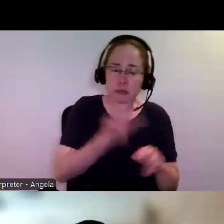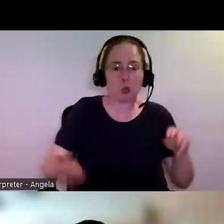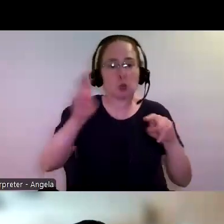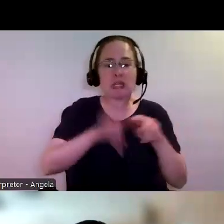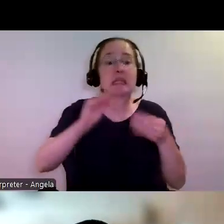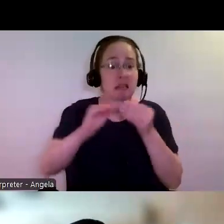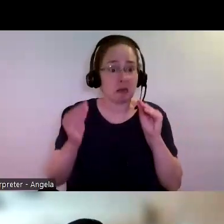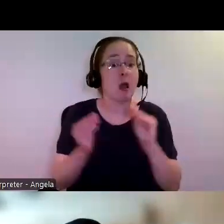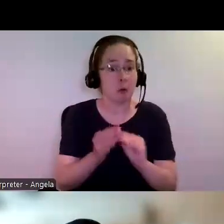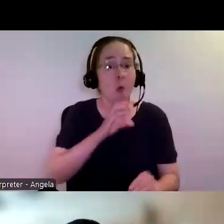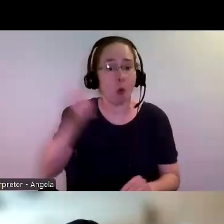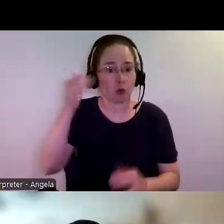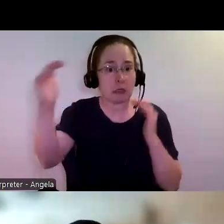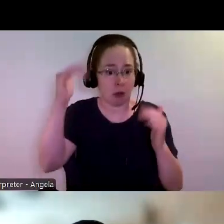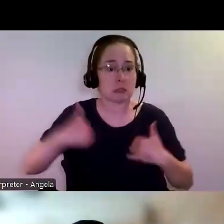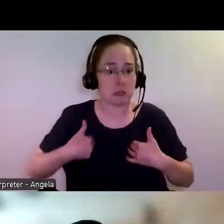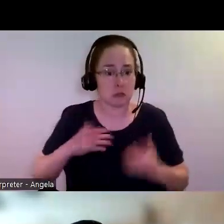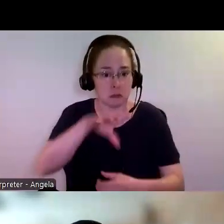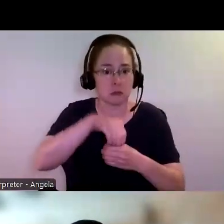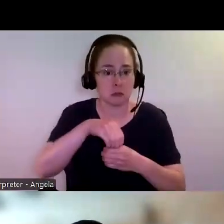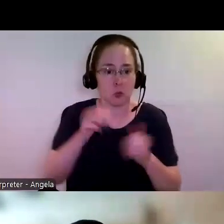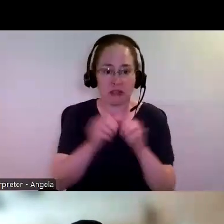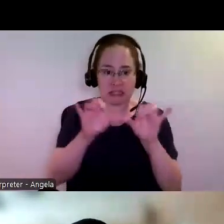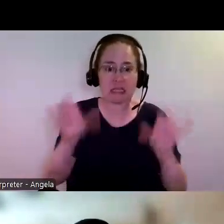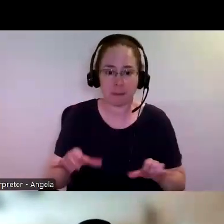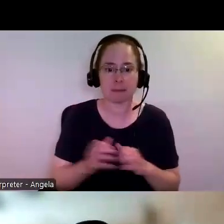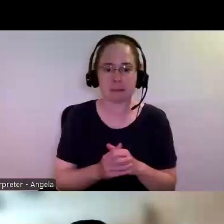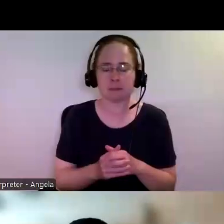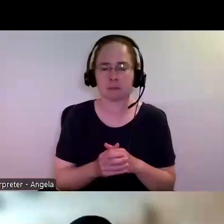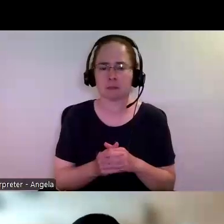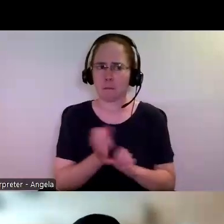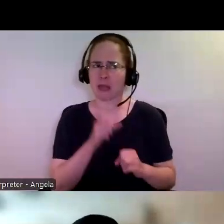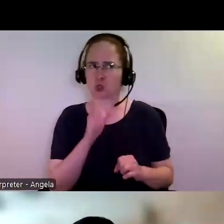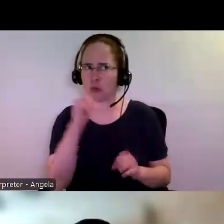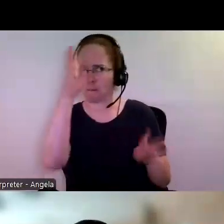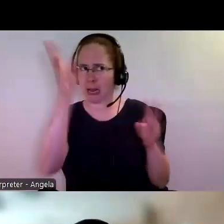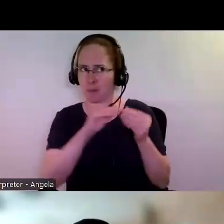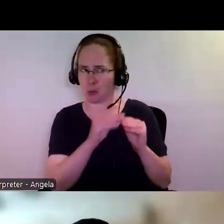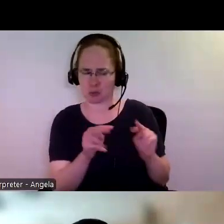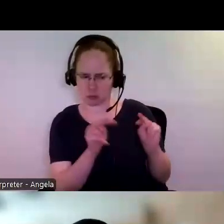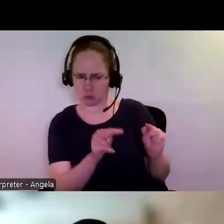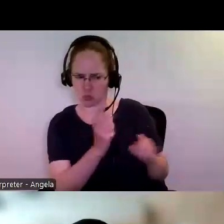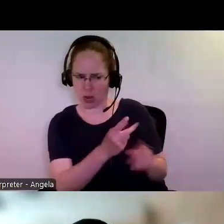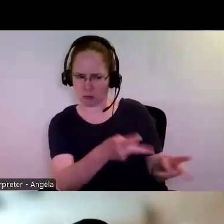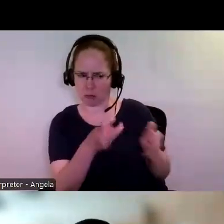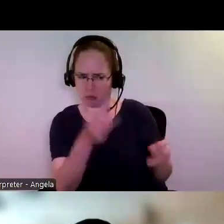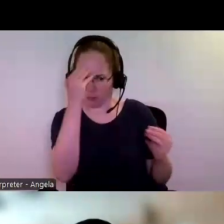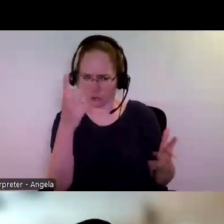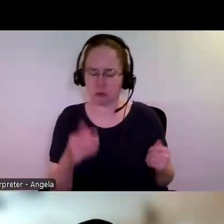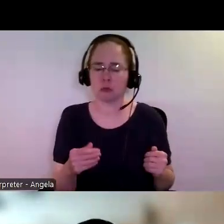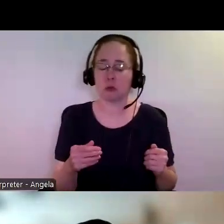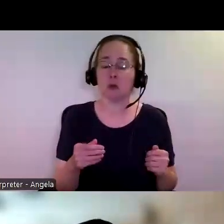older adults. And so just to make sure I'm looking at the right numbers and not just making them up, we can see